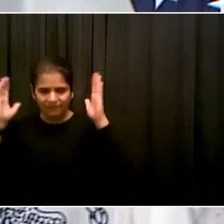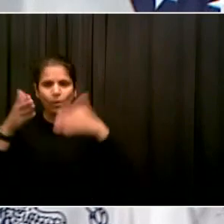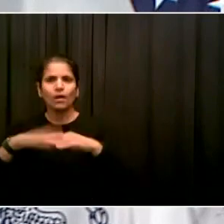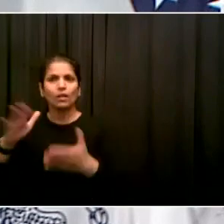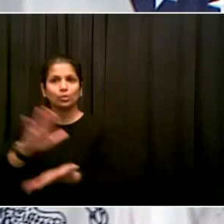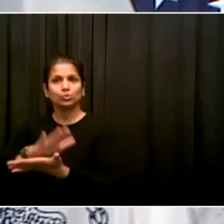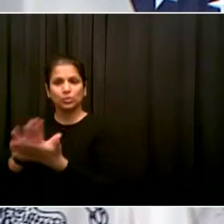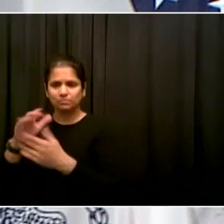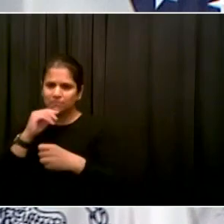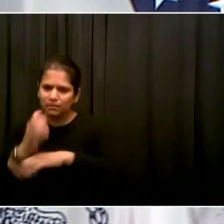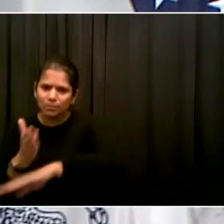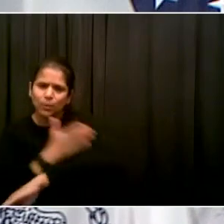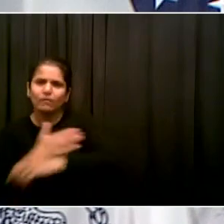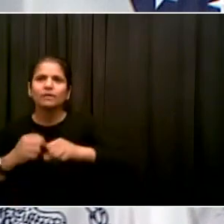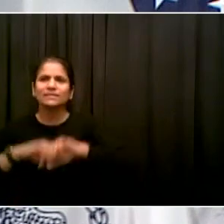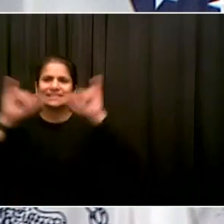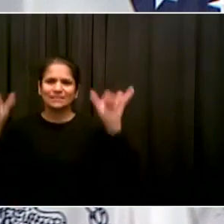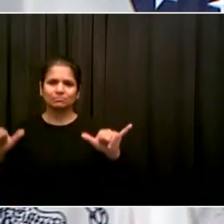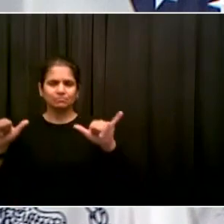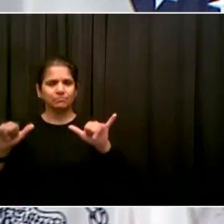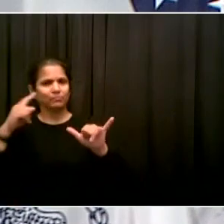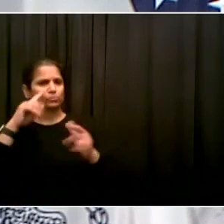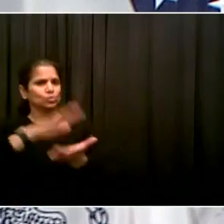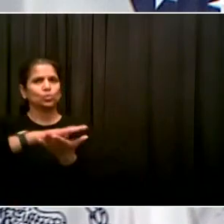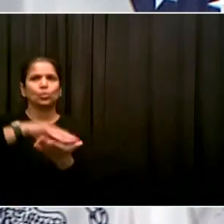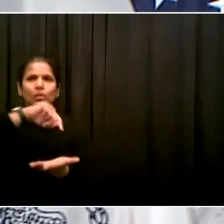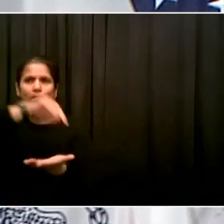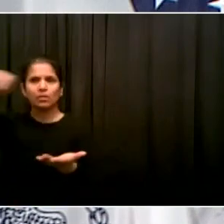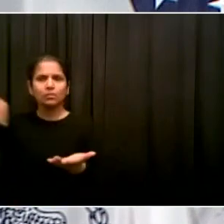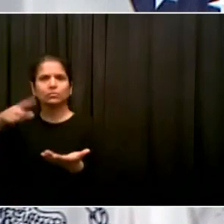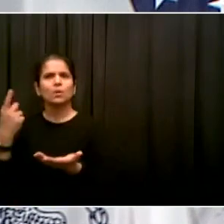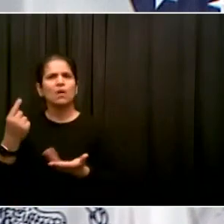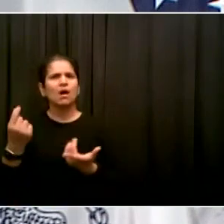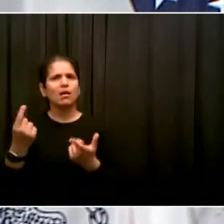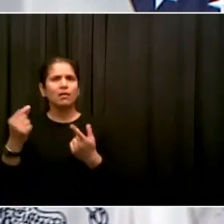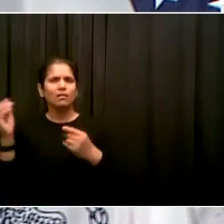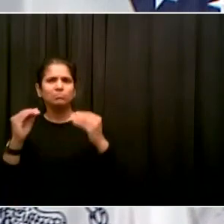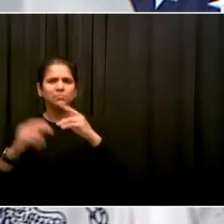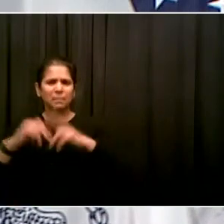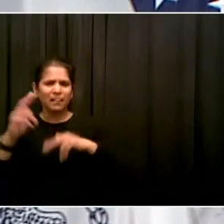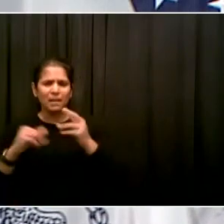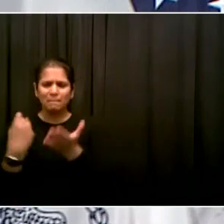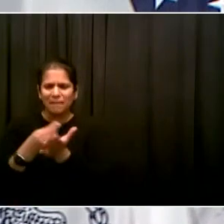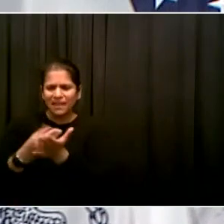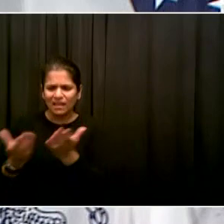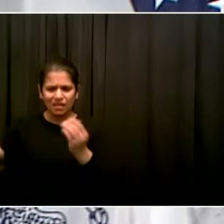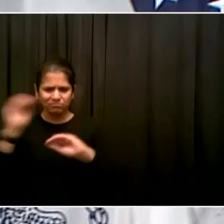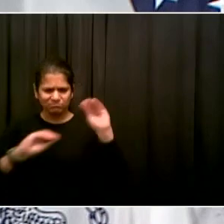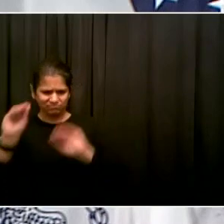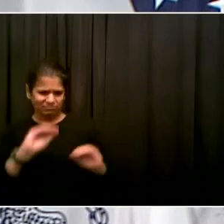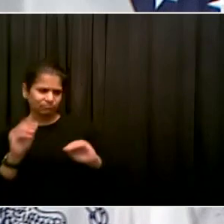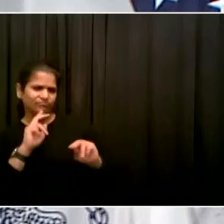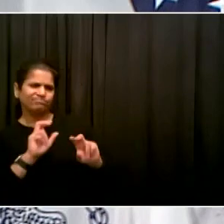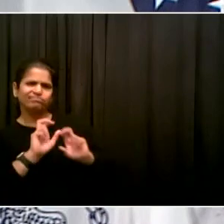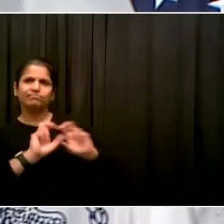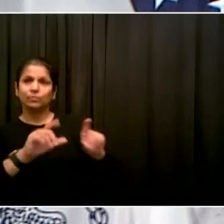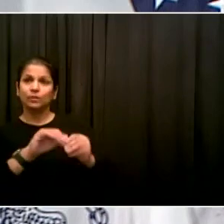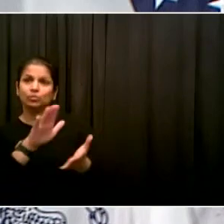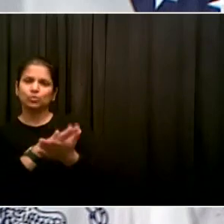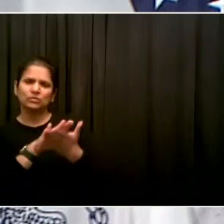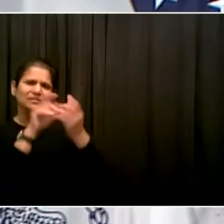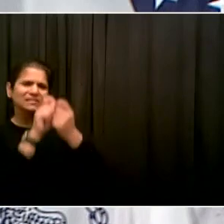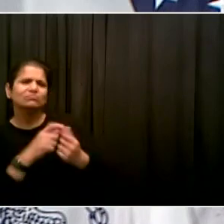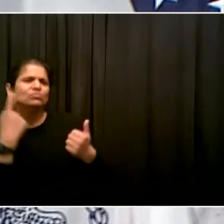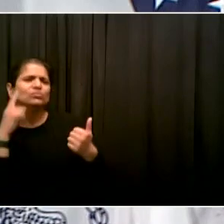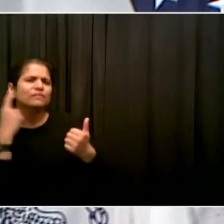that they've deserved for a long, long time, but it couldn't be more timely, because we have to bring our schools back next year. After everything we've been through COVID,